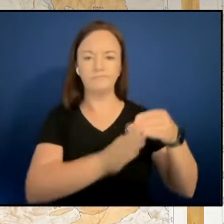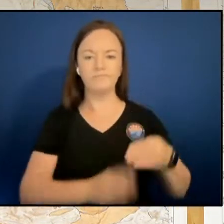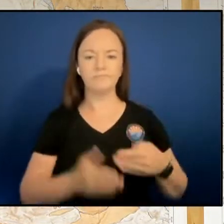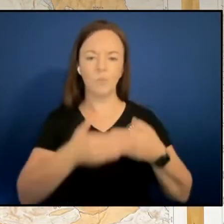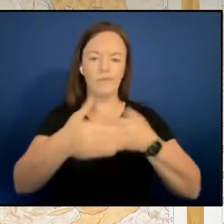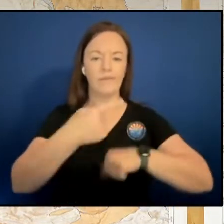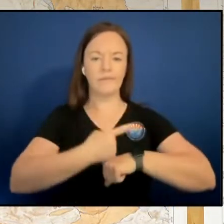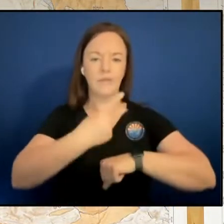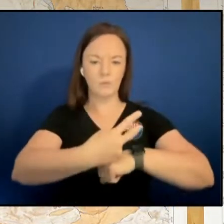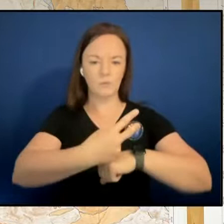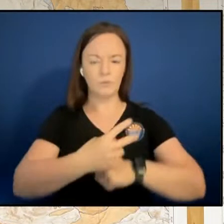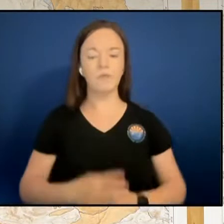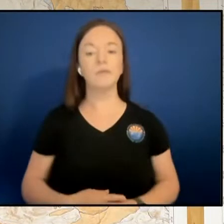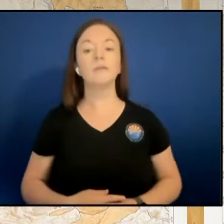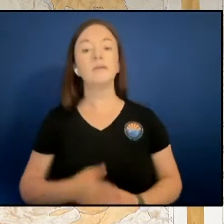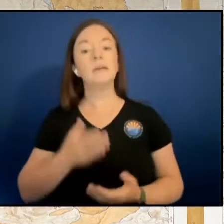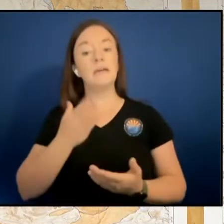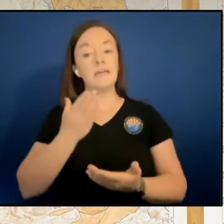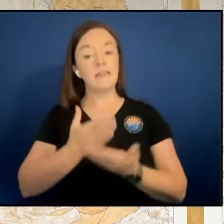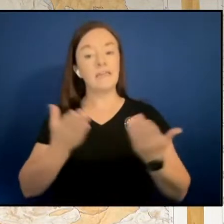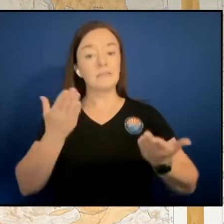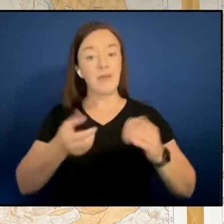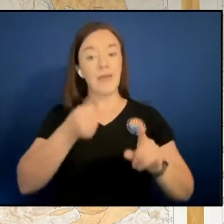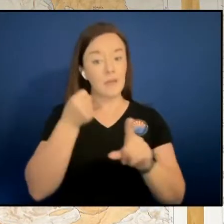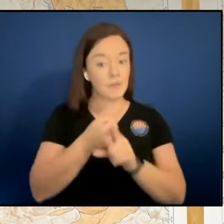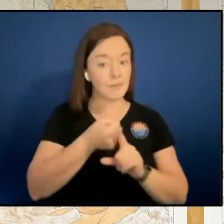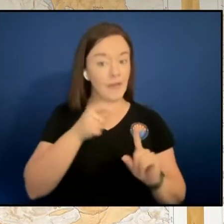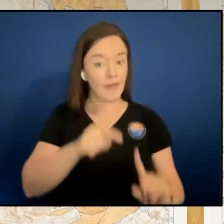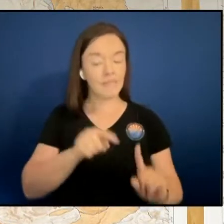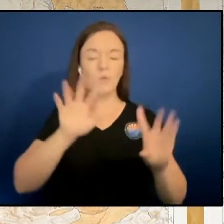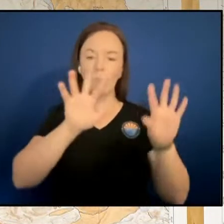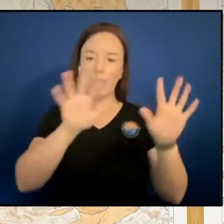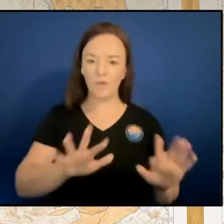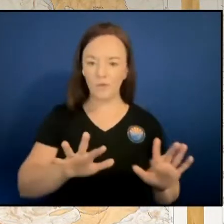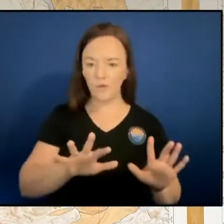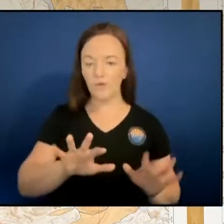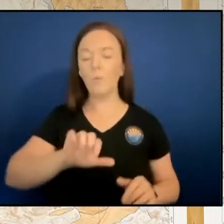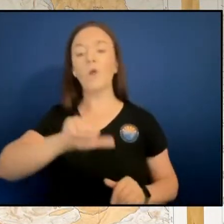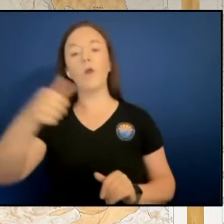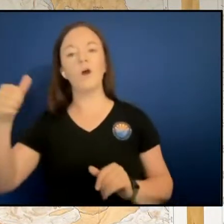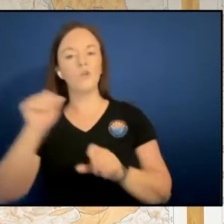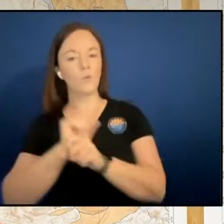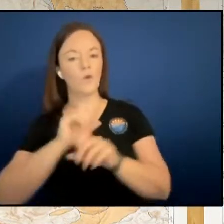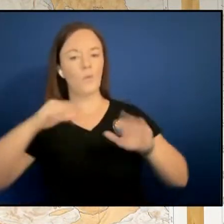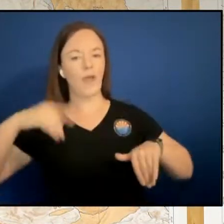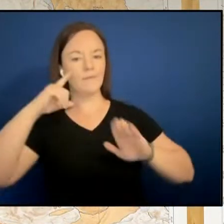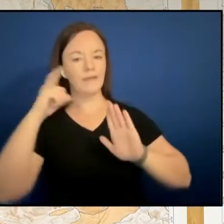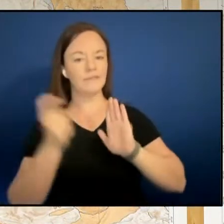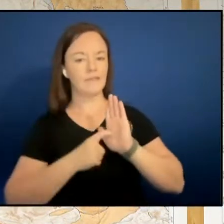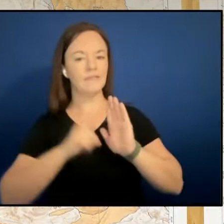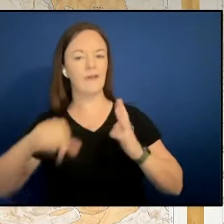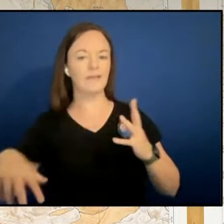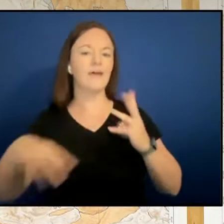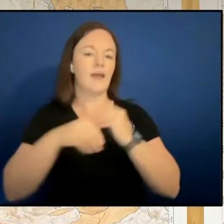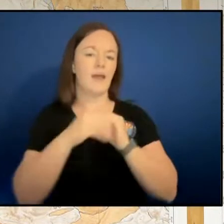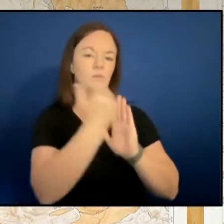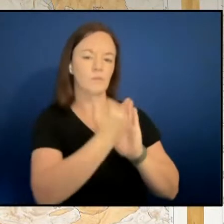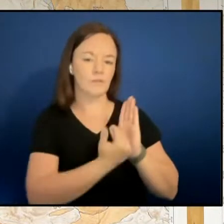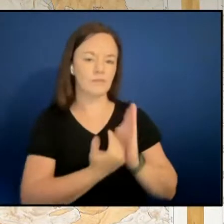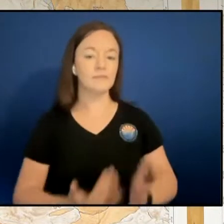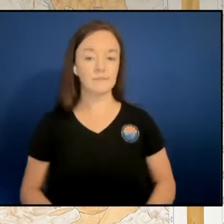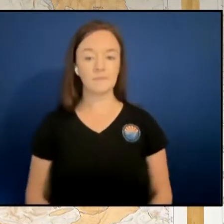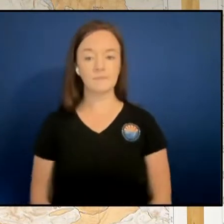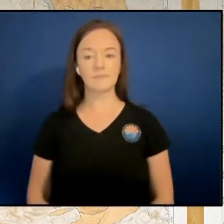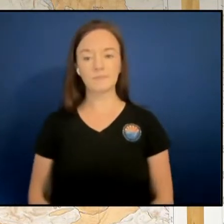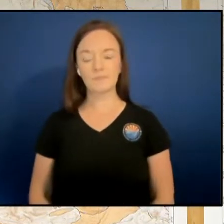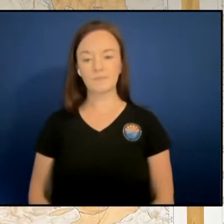change that is weather, and then other work that has yet to be identified that's added to the list of things they need to do. Same